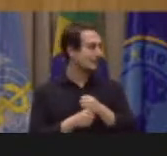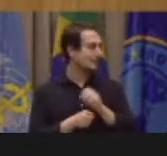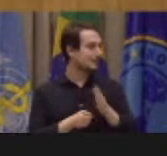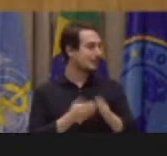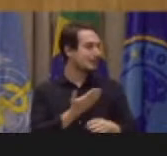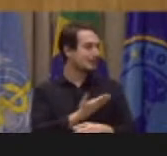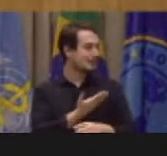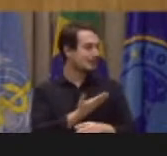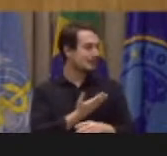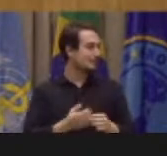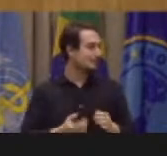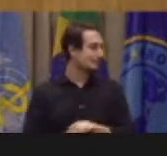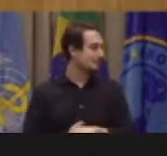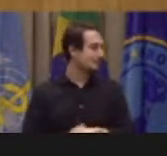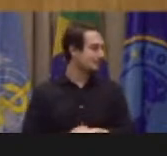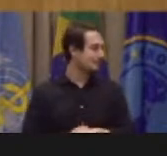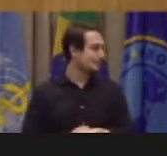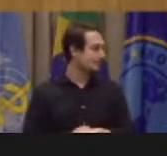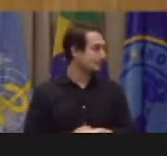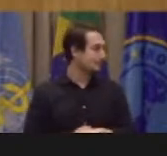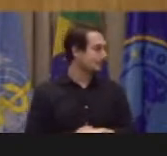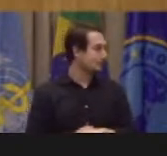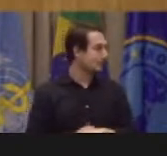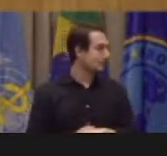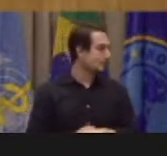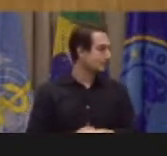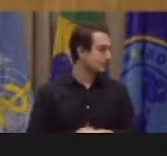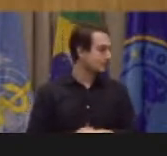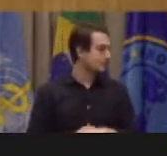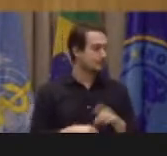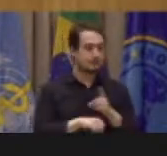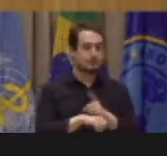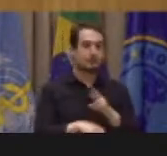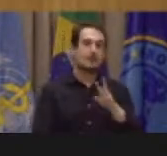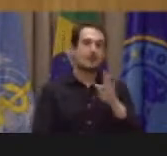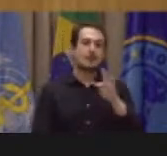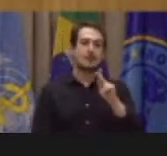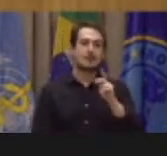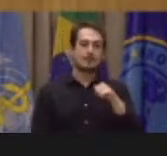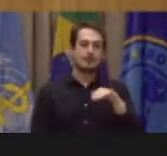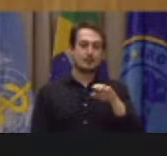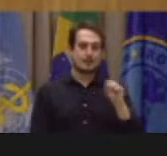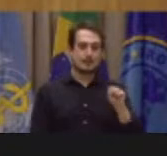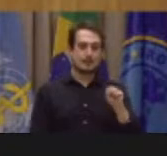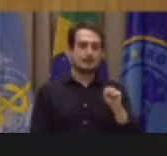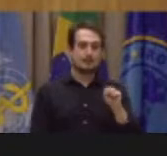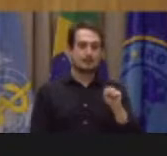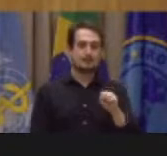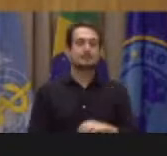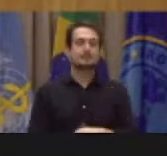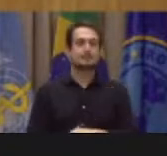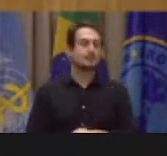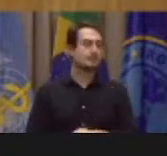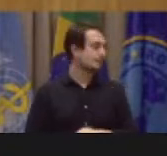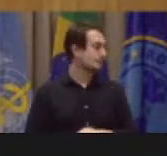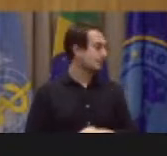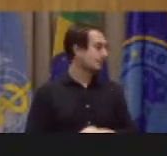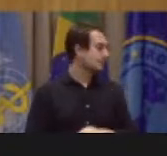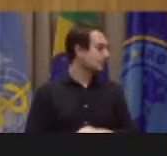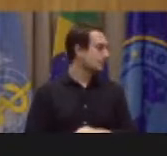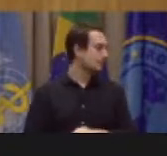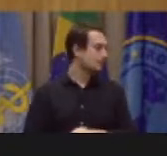for 32 years, and it's a pleasure to be here with you. So now I will give the floor to